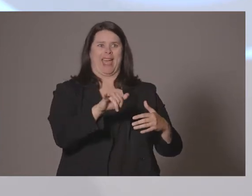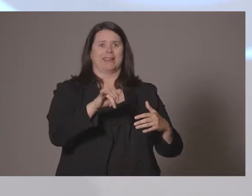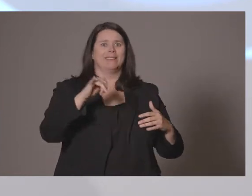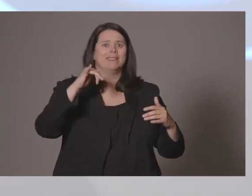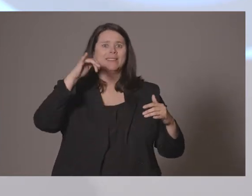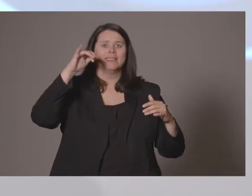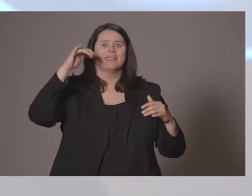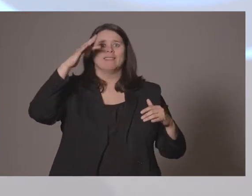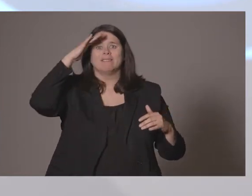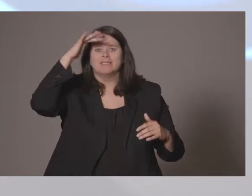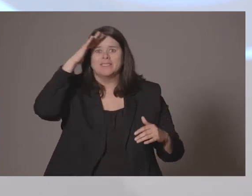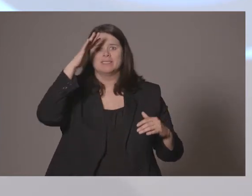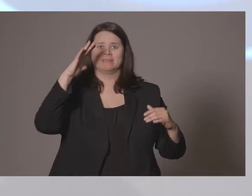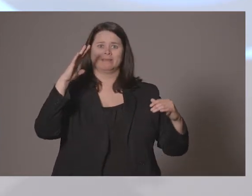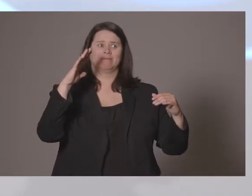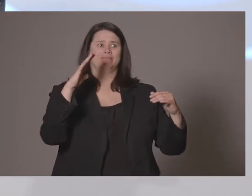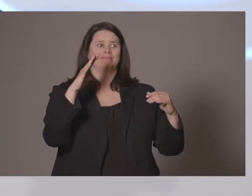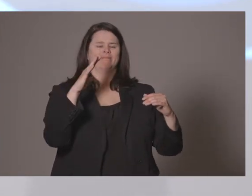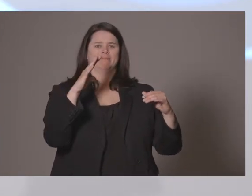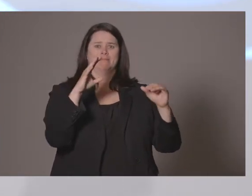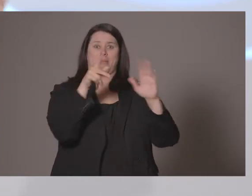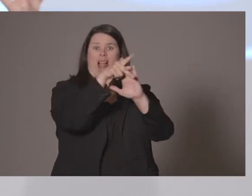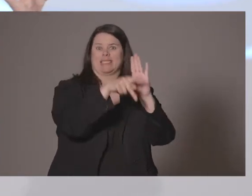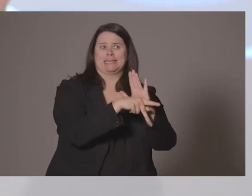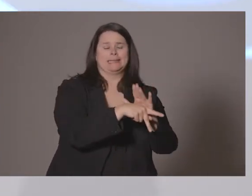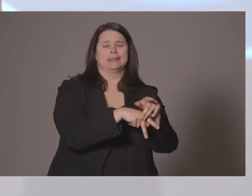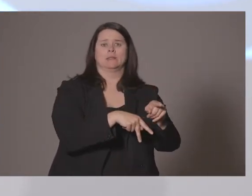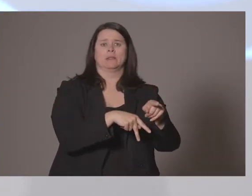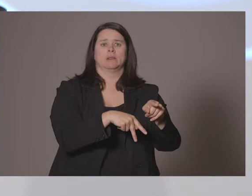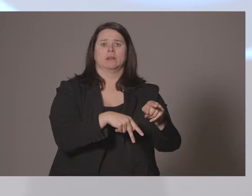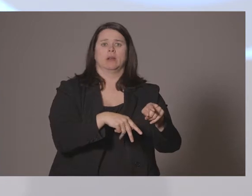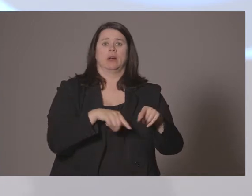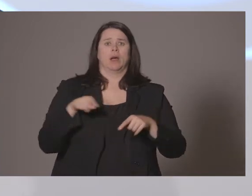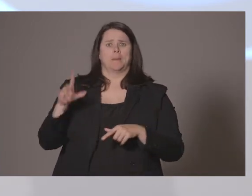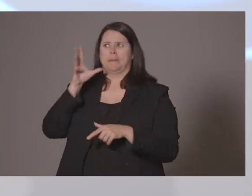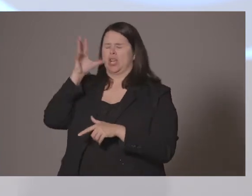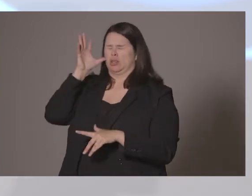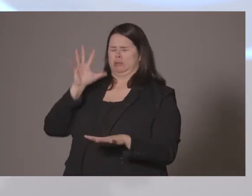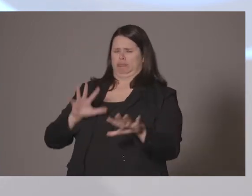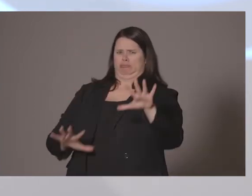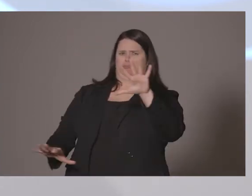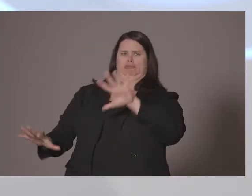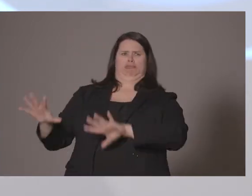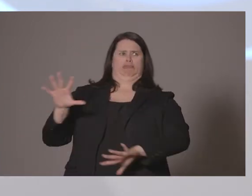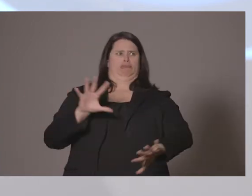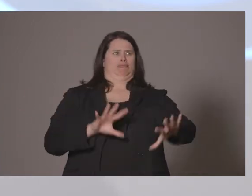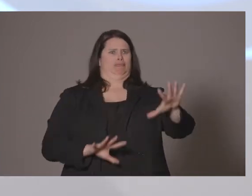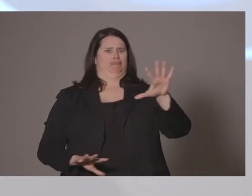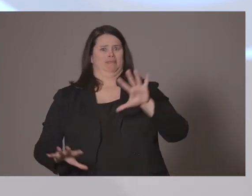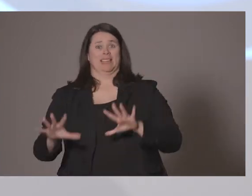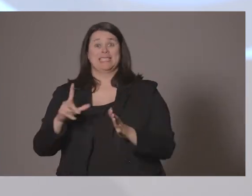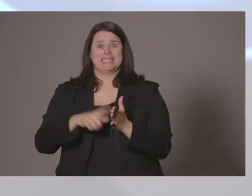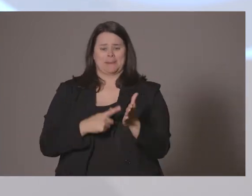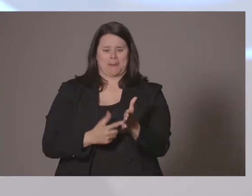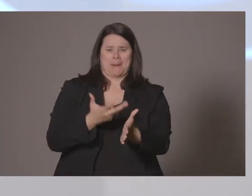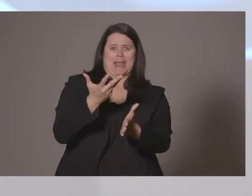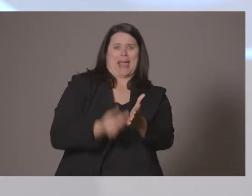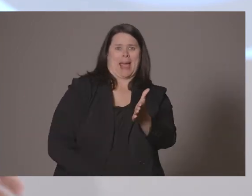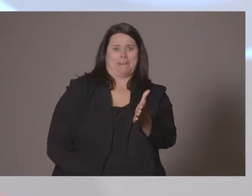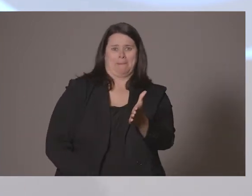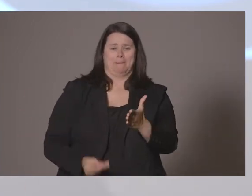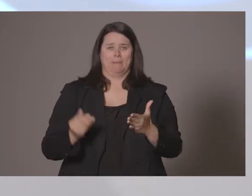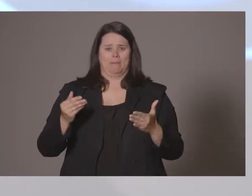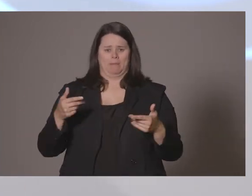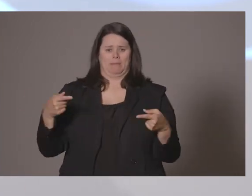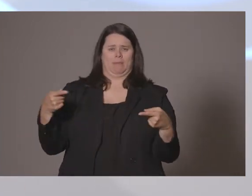immigrants are coming in with, and not really having a framework for finding that middle ground and explaining why there's a value